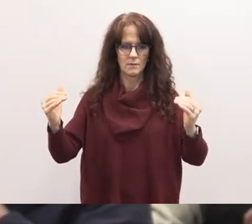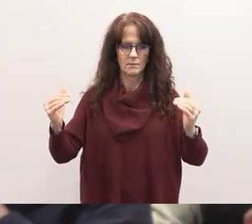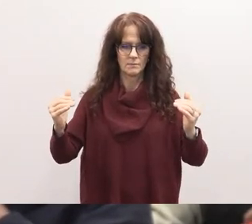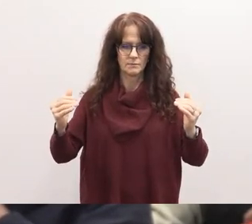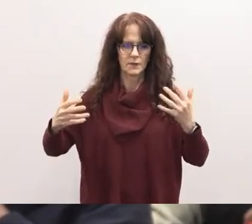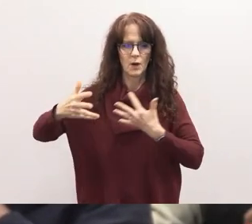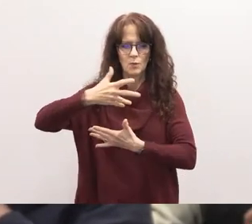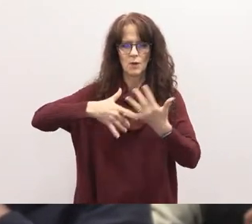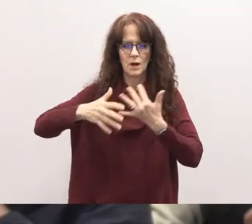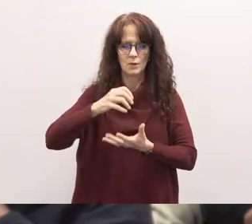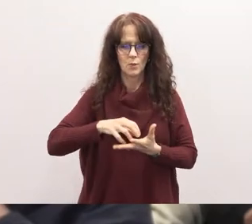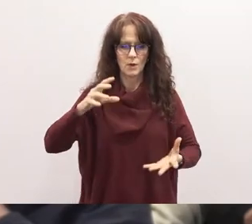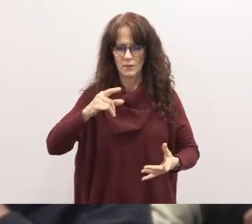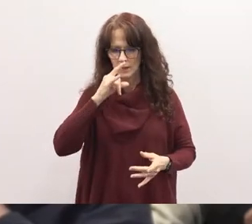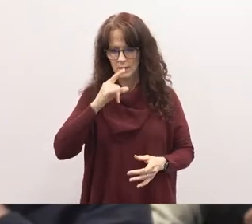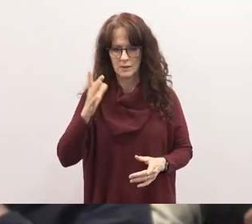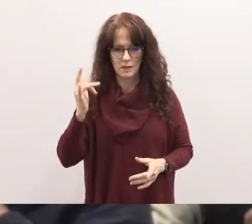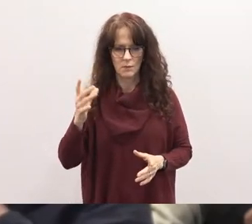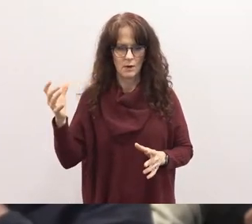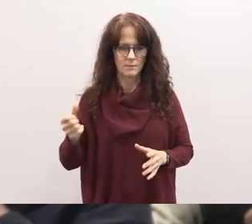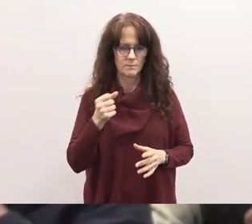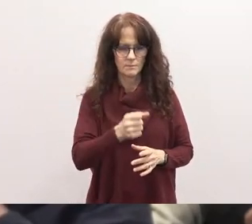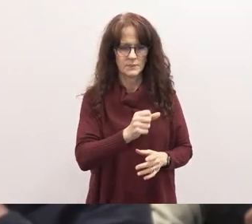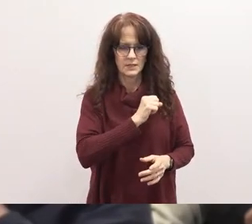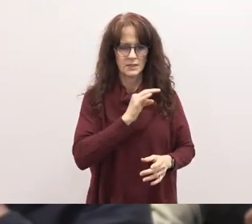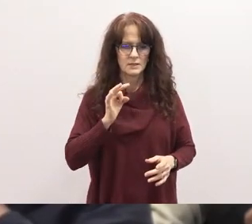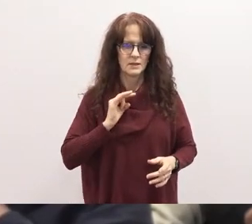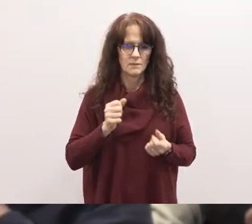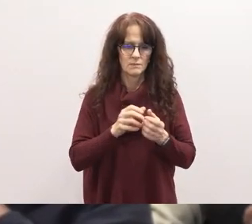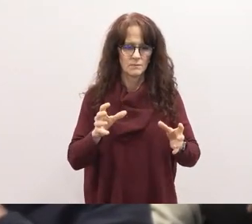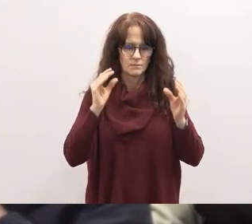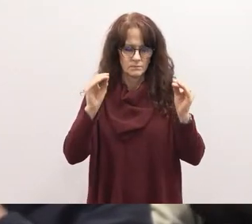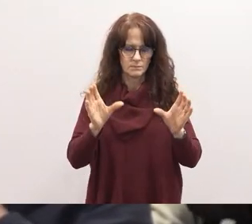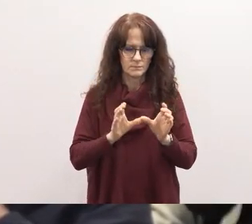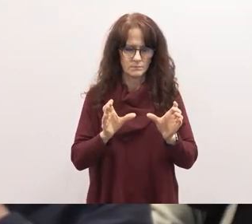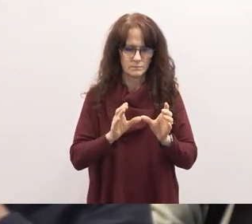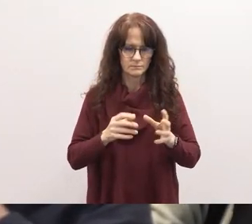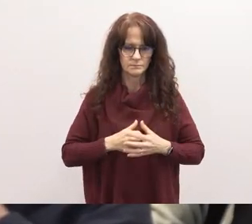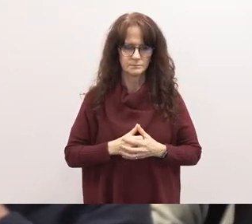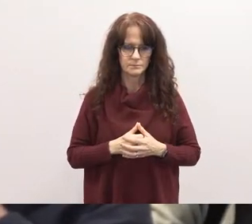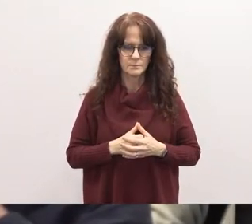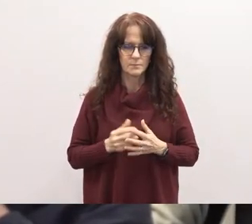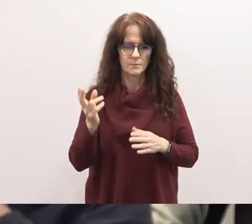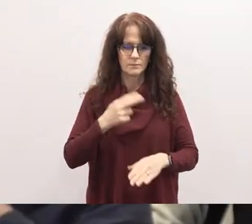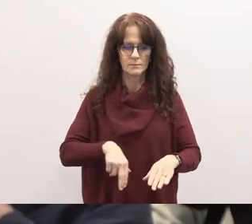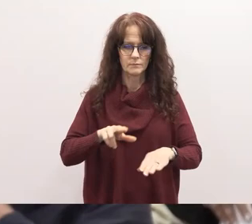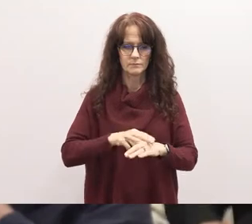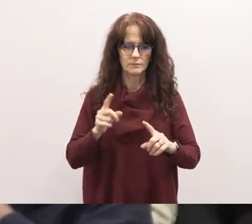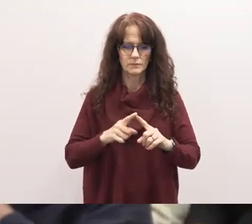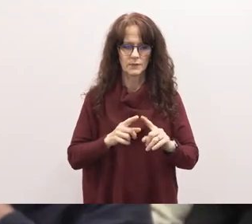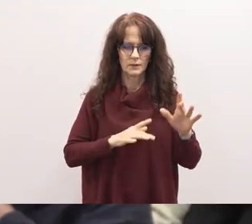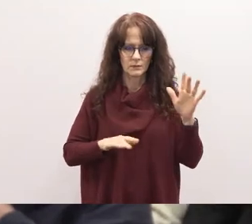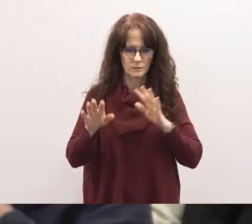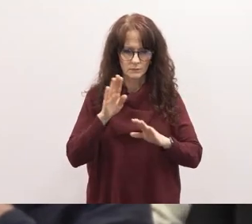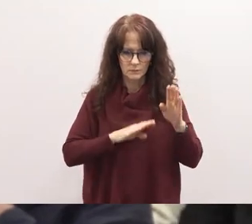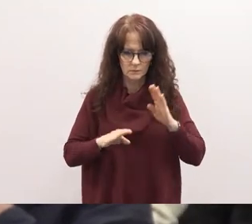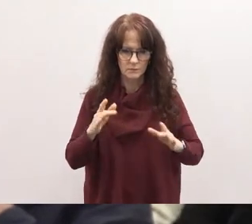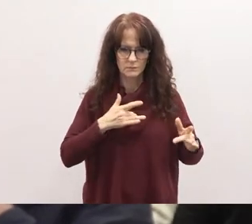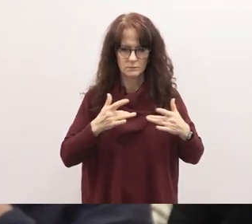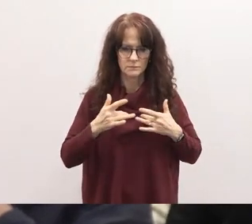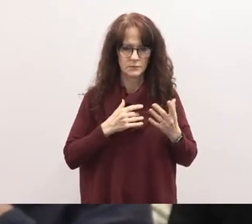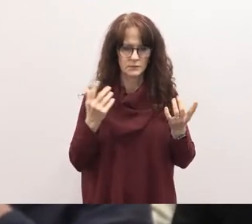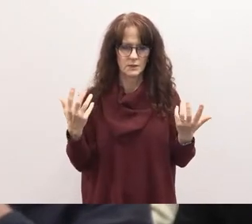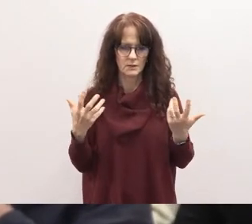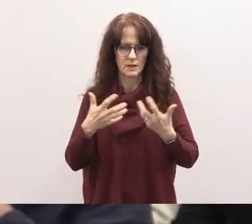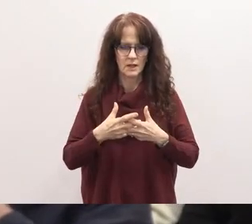wealthier kids, and that's why they are being designated a staff member without a teaching credential. This is, of course, very troubling and doesn't align with the values I